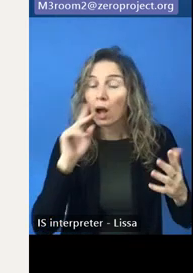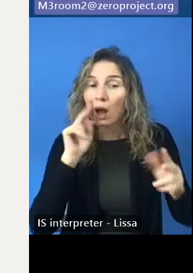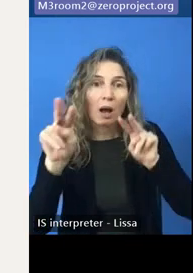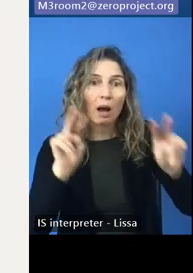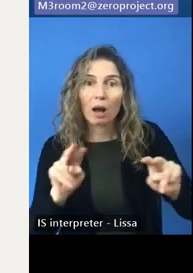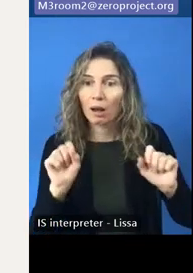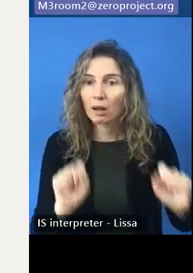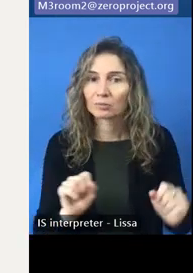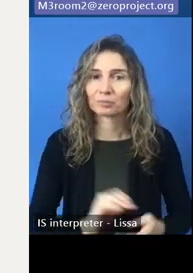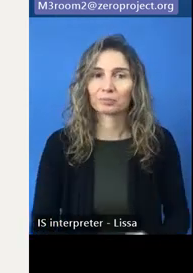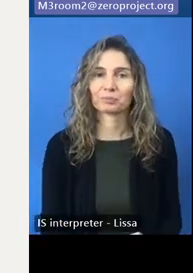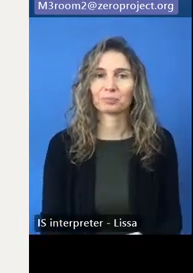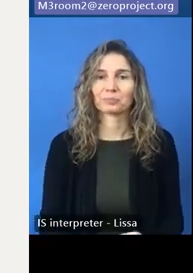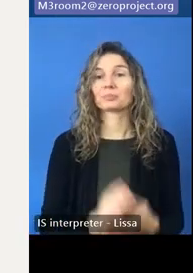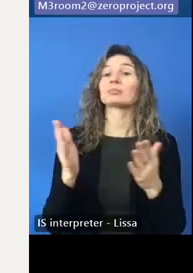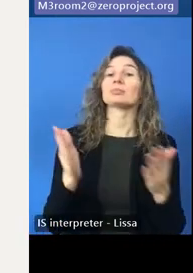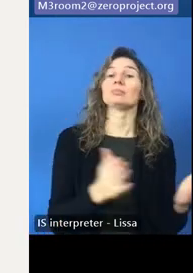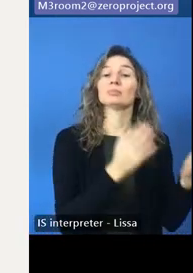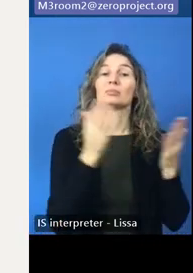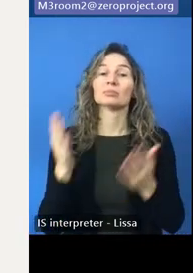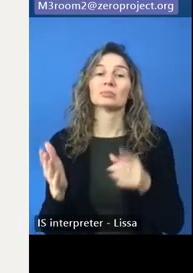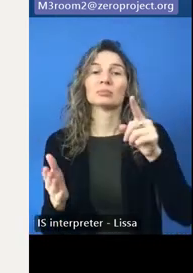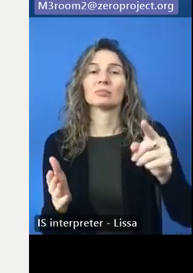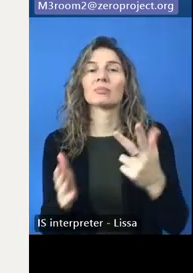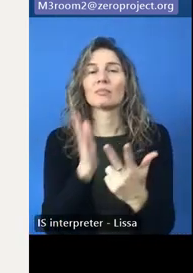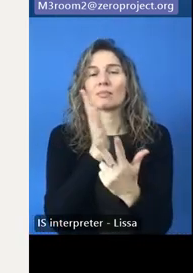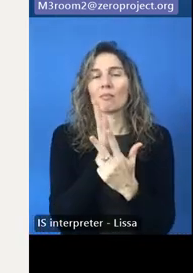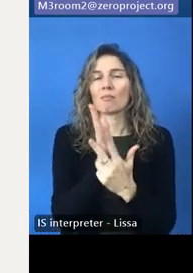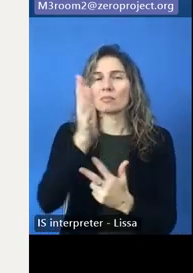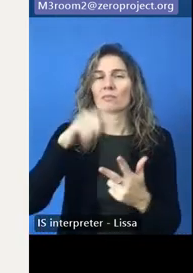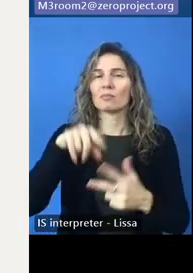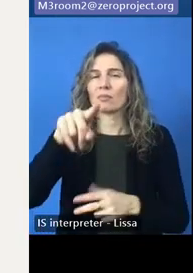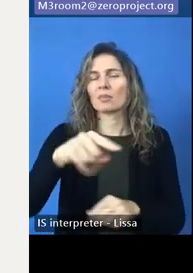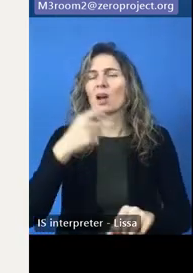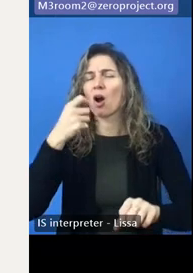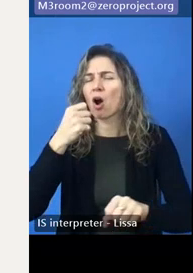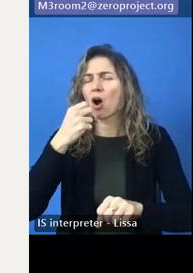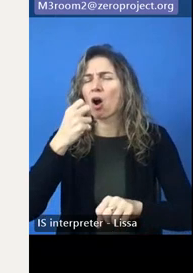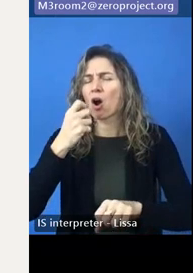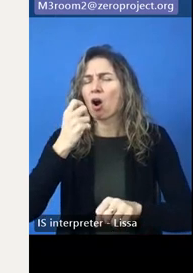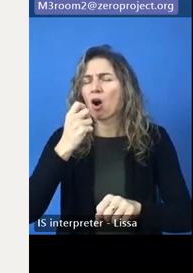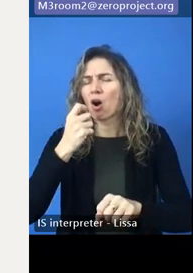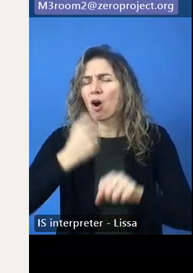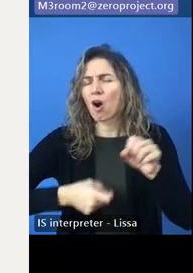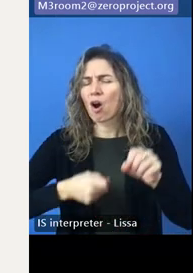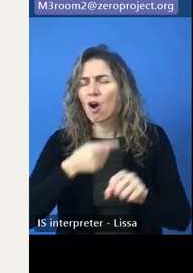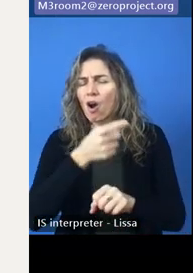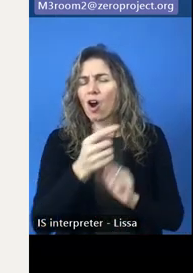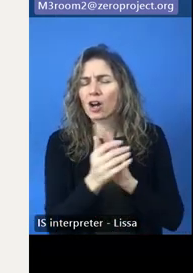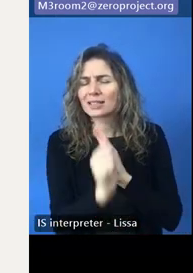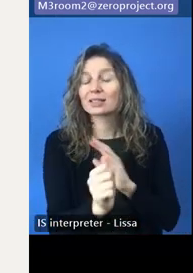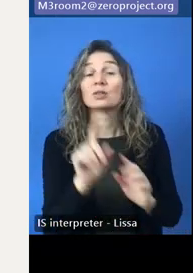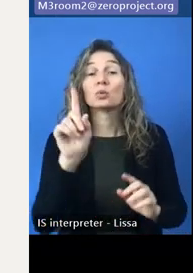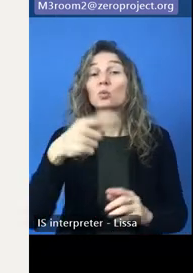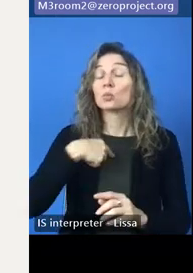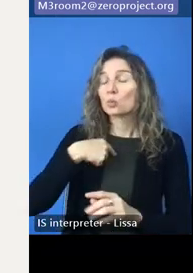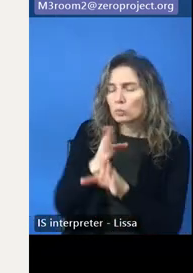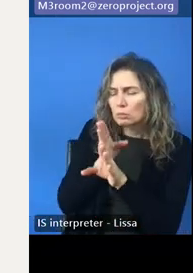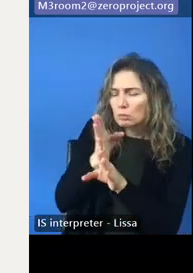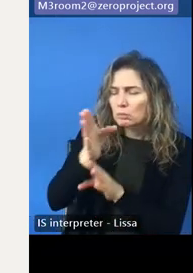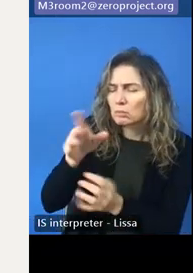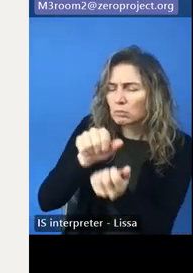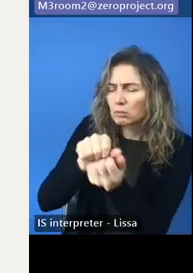Here it is a hard skills block where participants can choose their major, which kind of